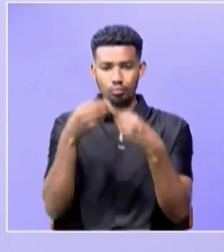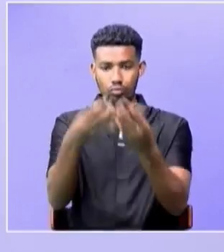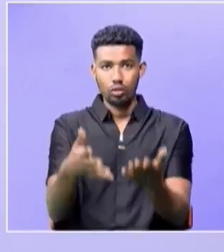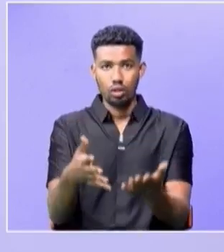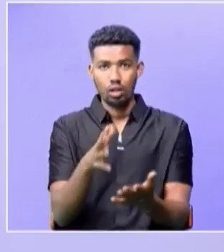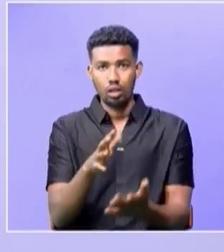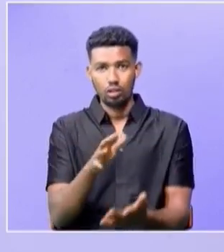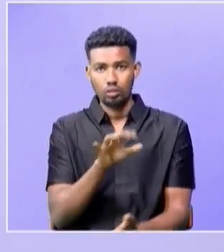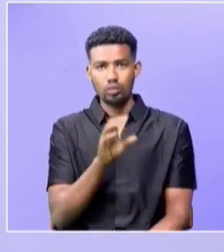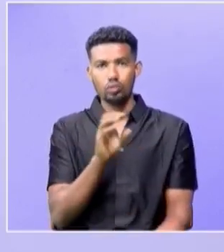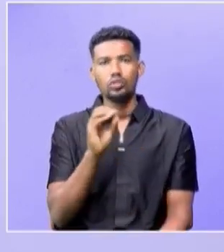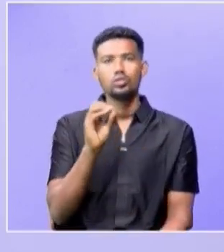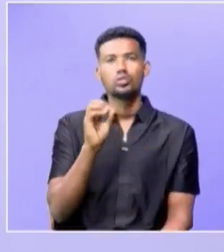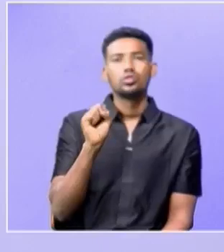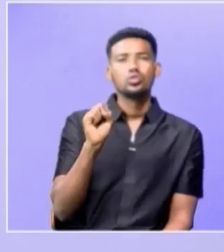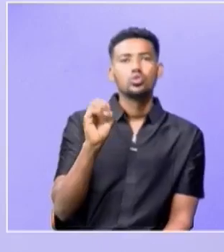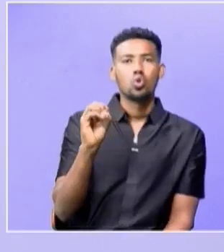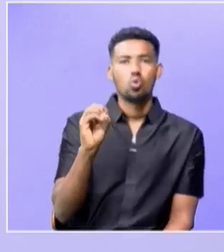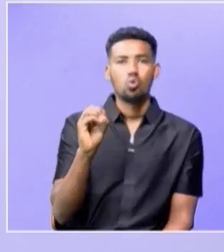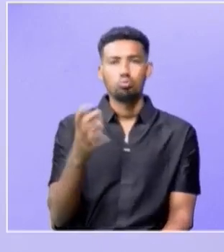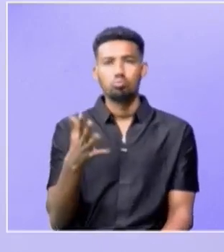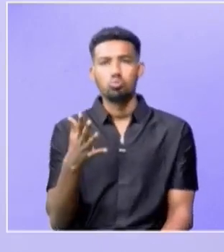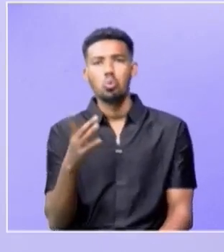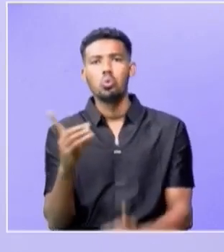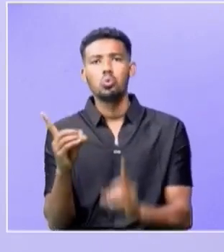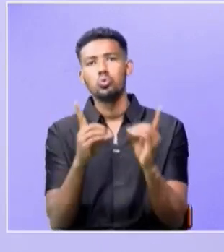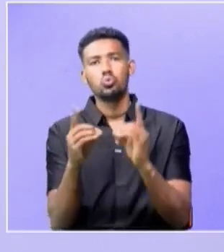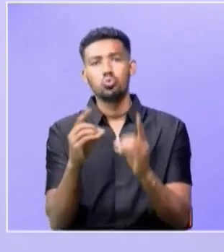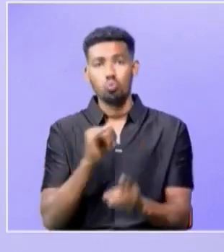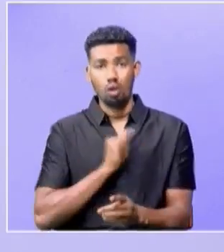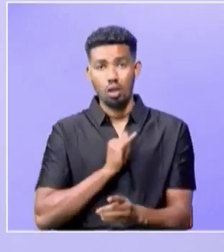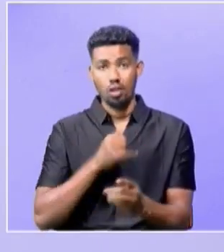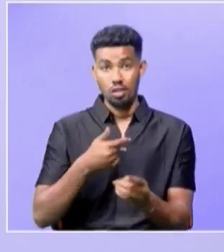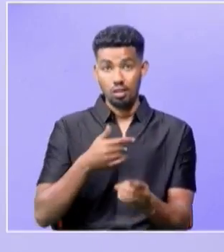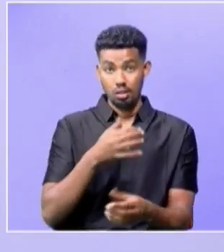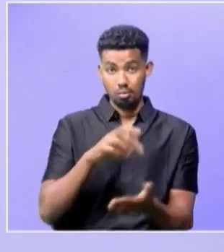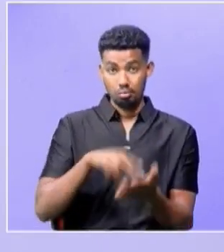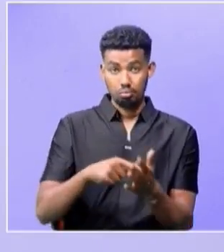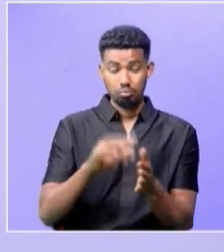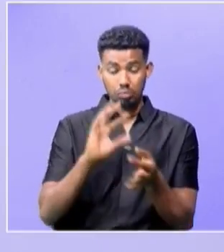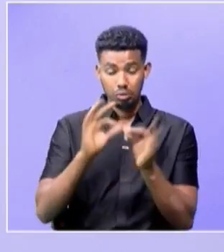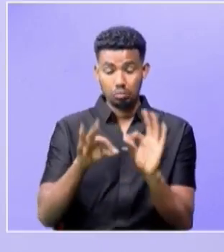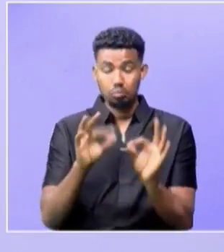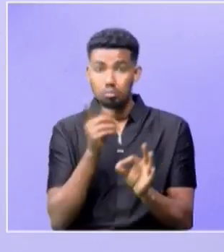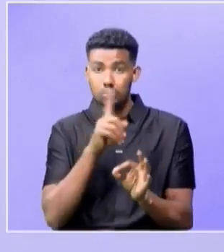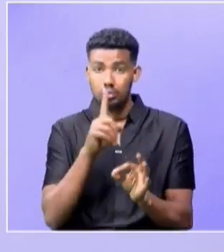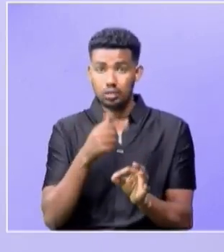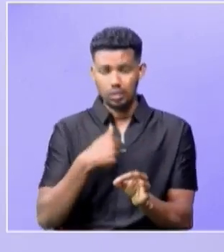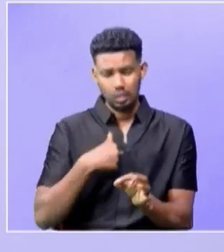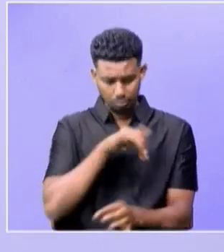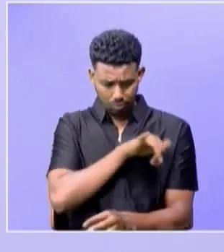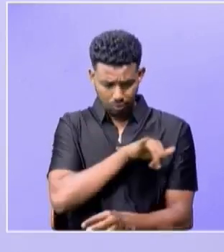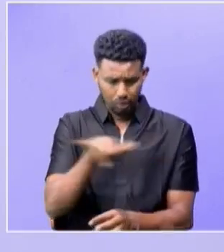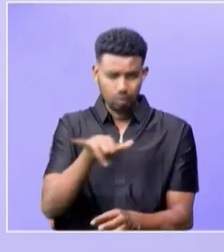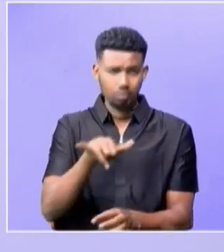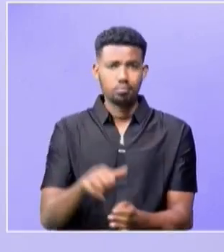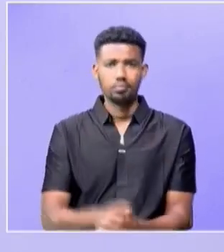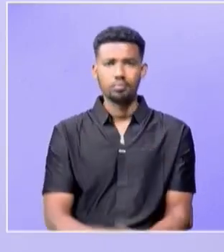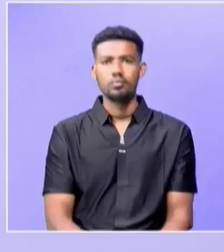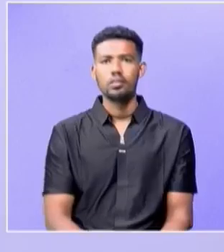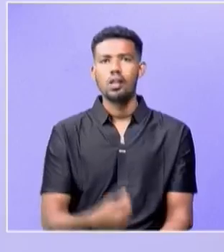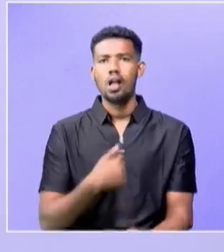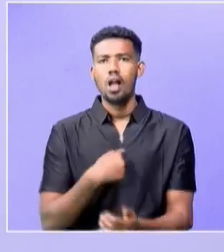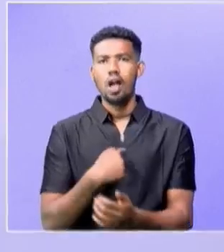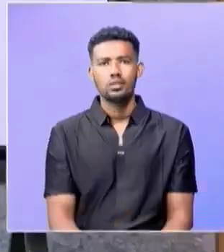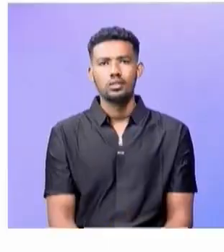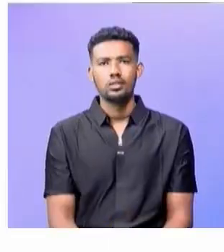do I. There is a form, I love apple. So do I means I love